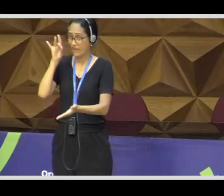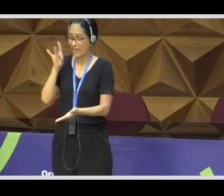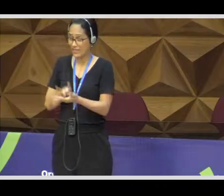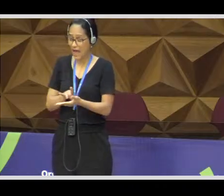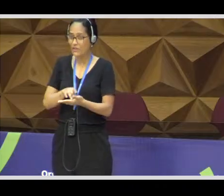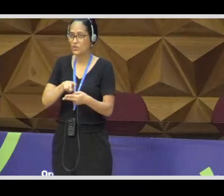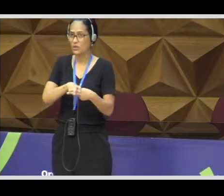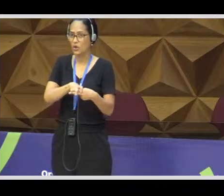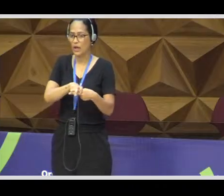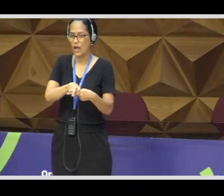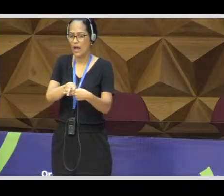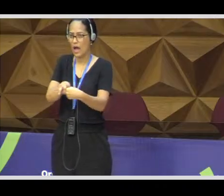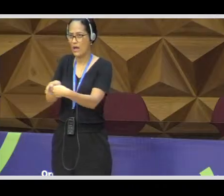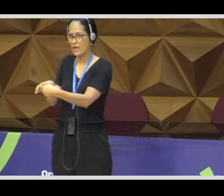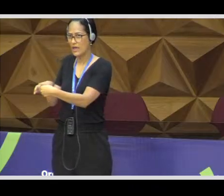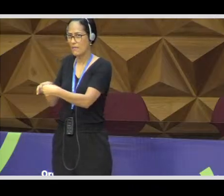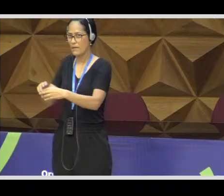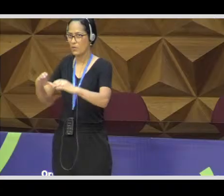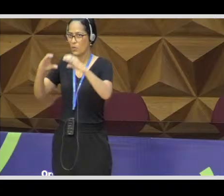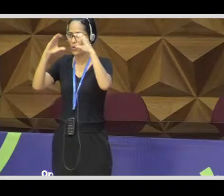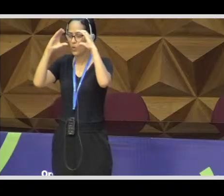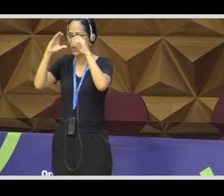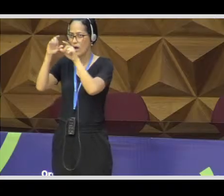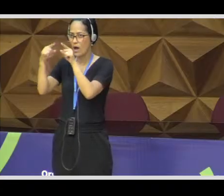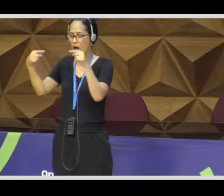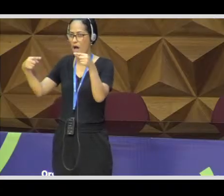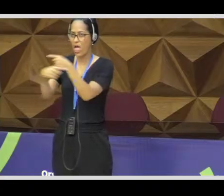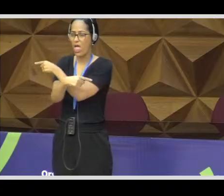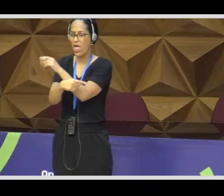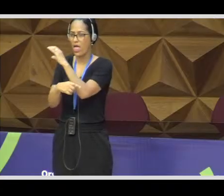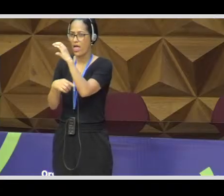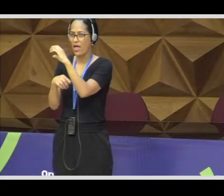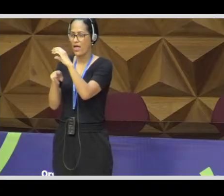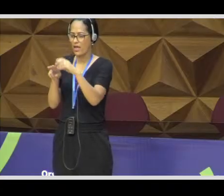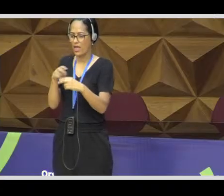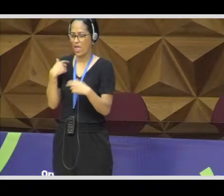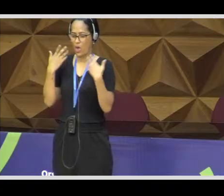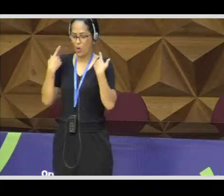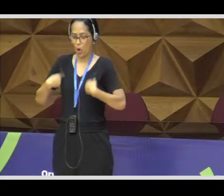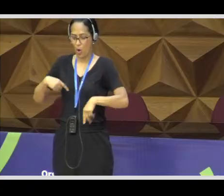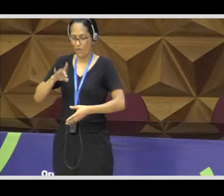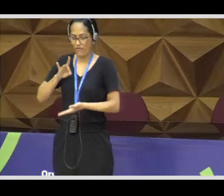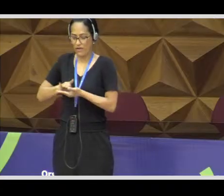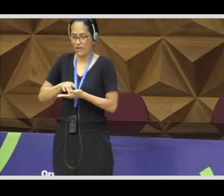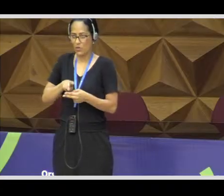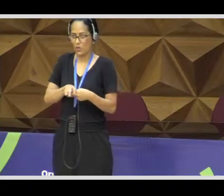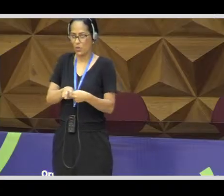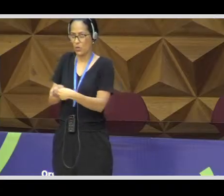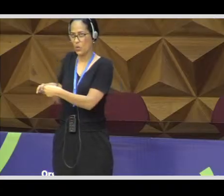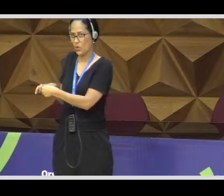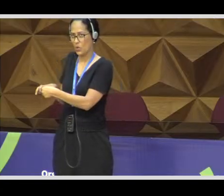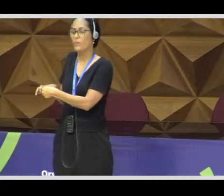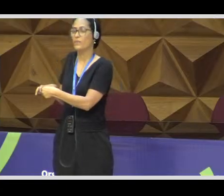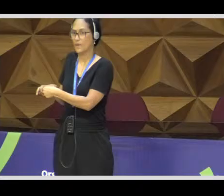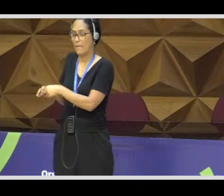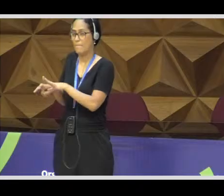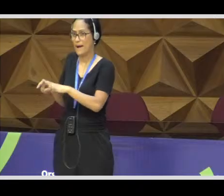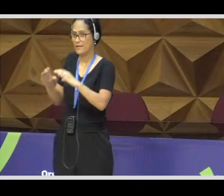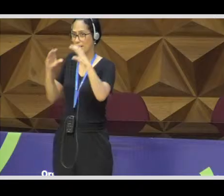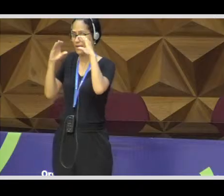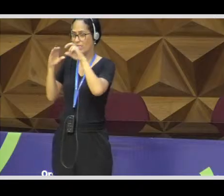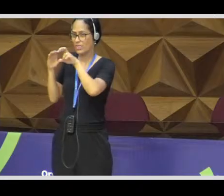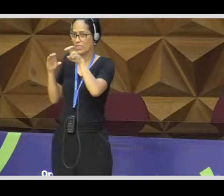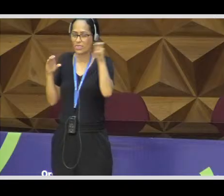way. So initially I thought, that's just going to make everybody sick. That's a crazy thing to even try. But when you did